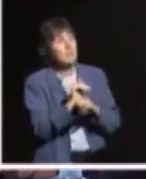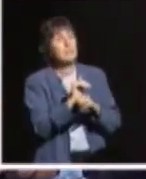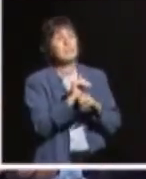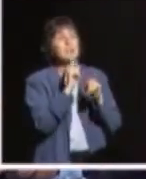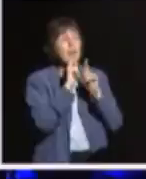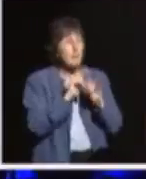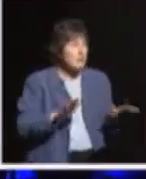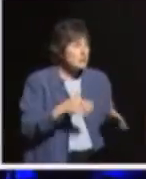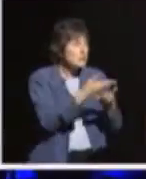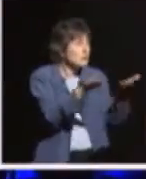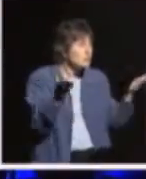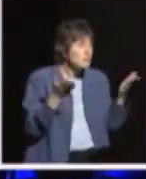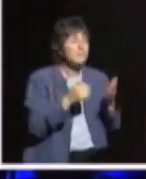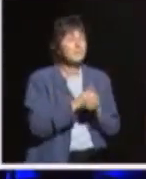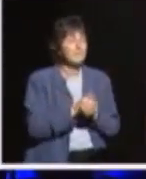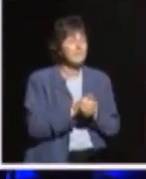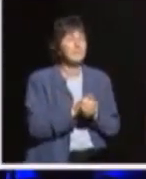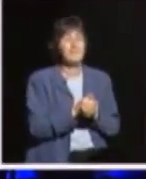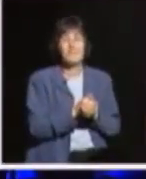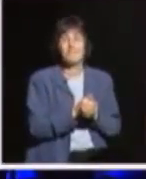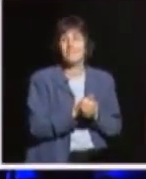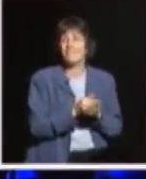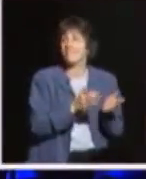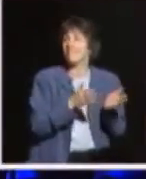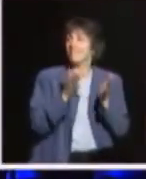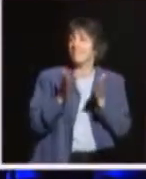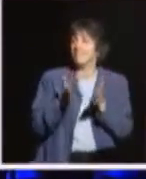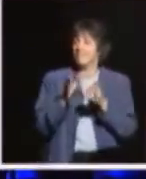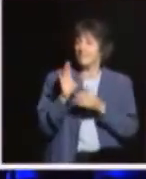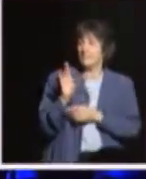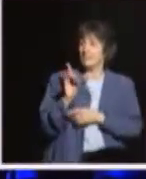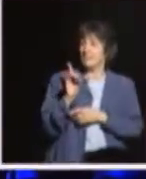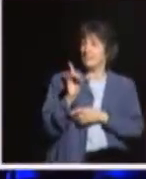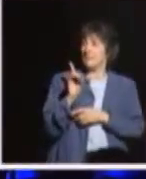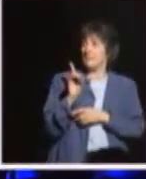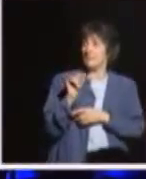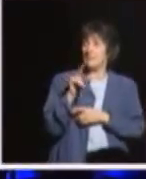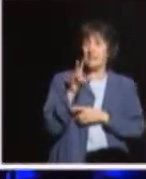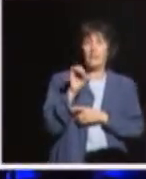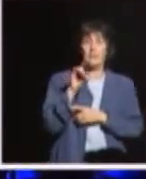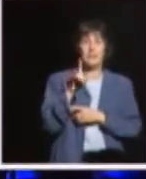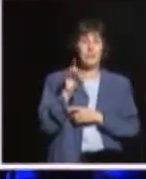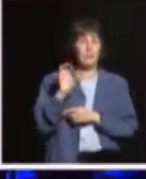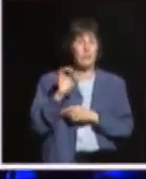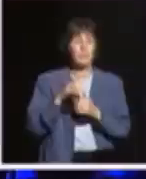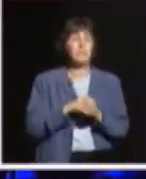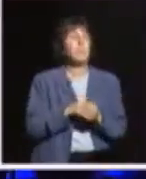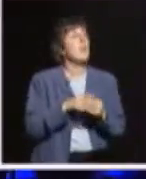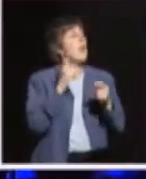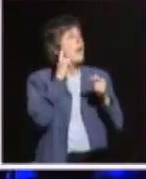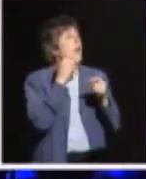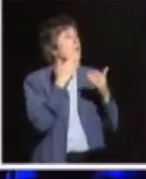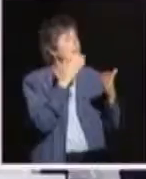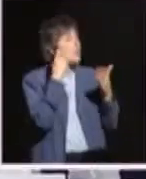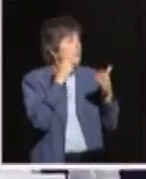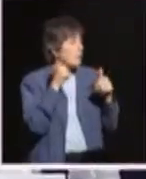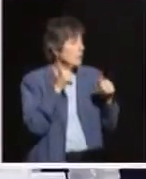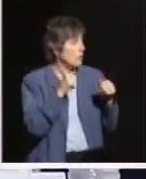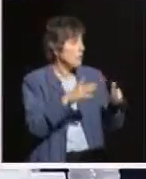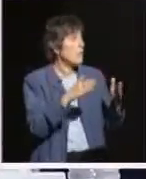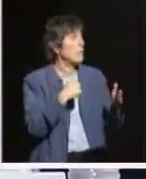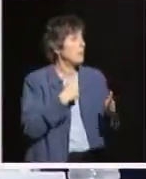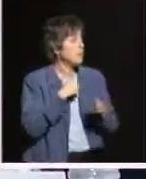beyond. The next statement comes from David Crimmin. Again, thank you, everyone, for allowing me to attend tonight.